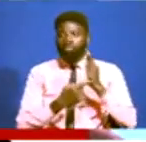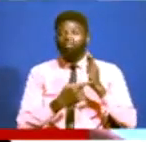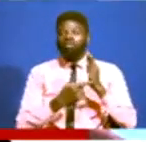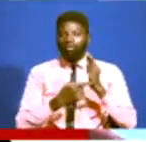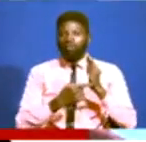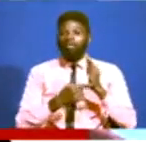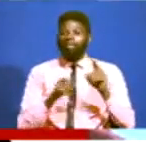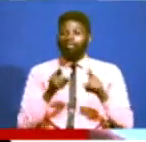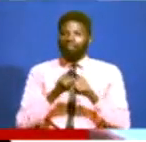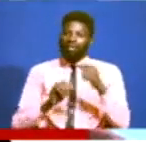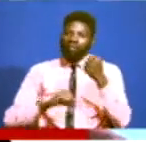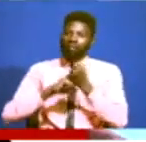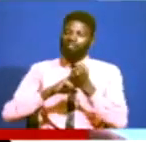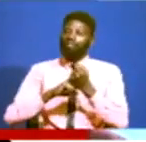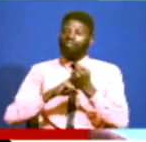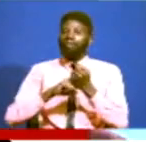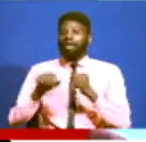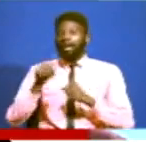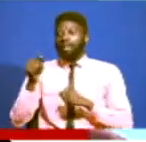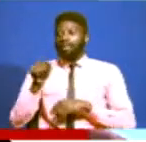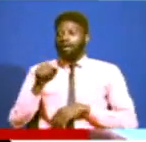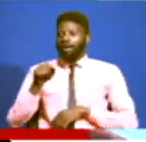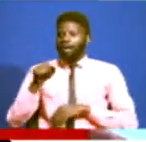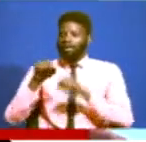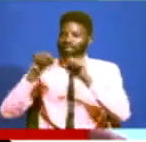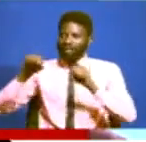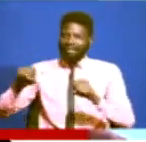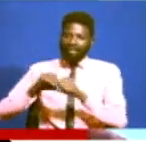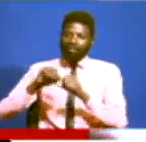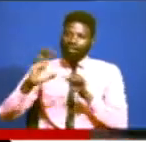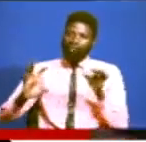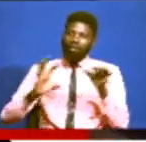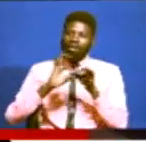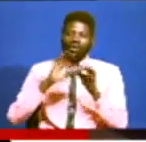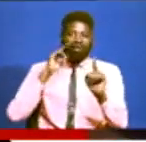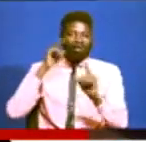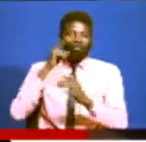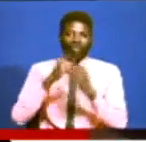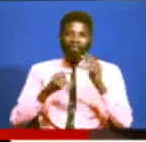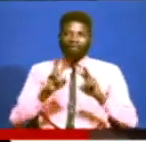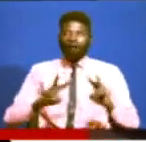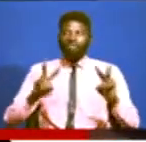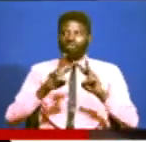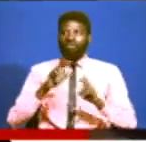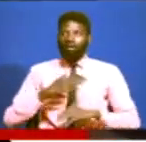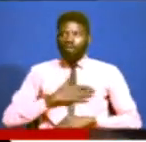solutions that promise to significantly increase the value we drive from automation.